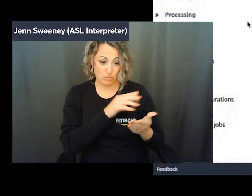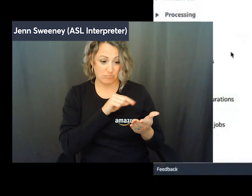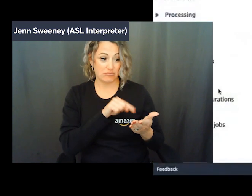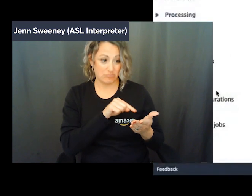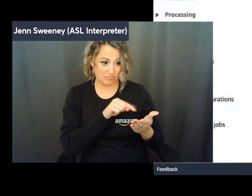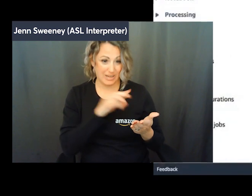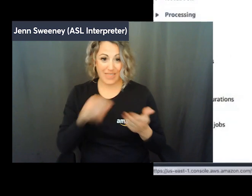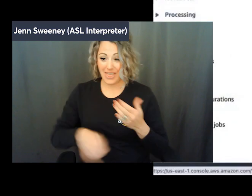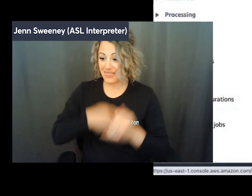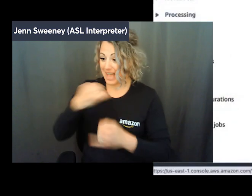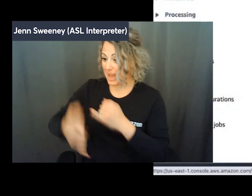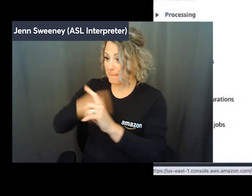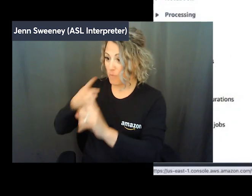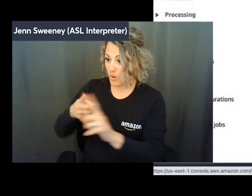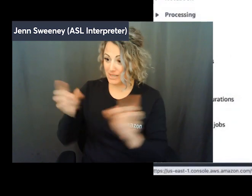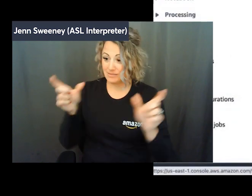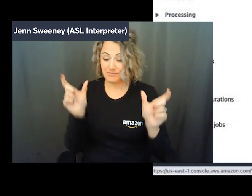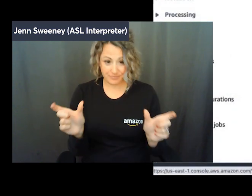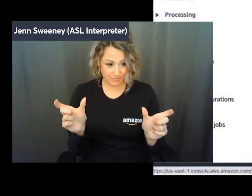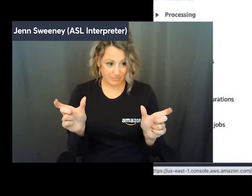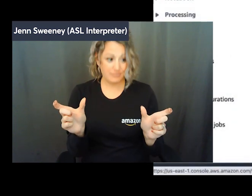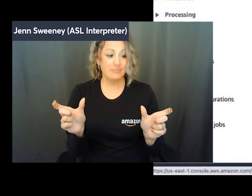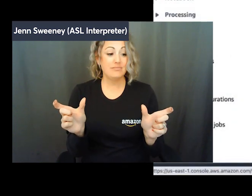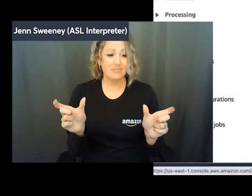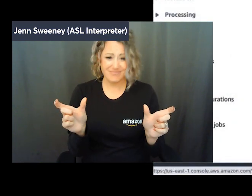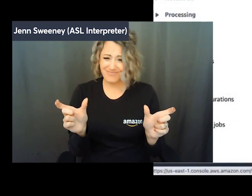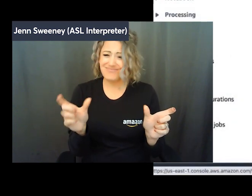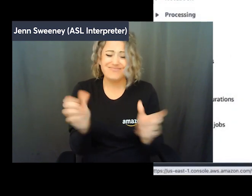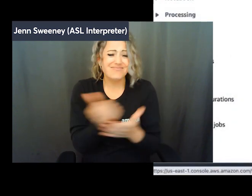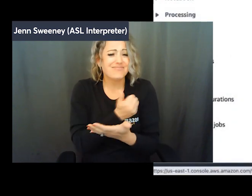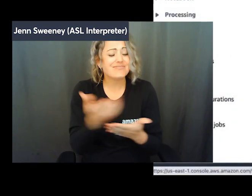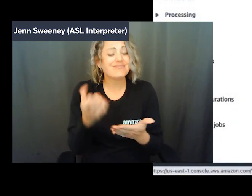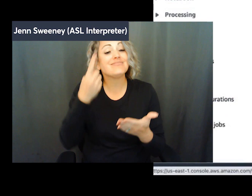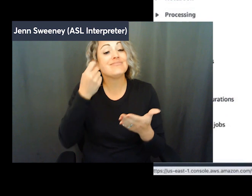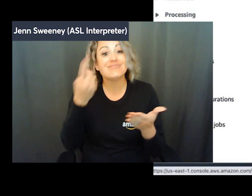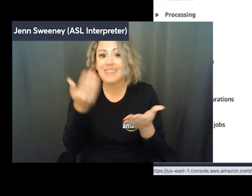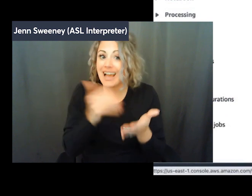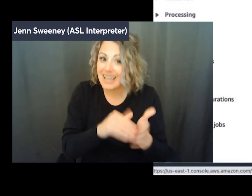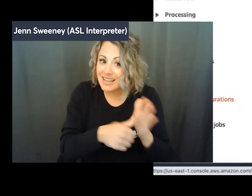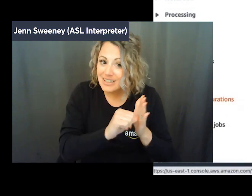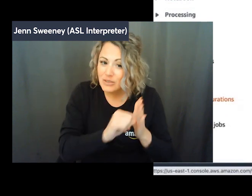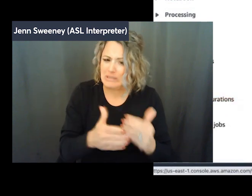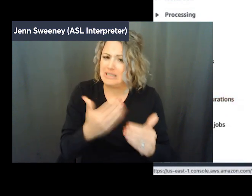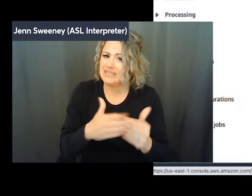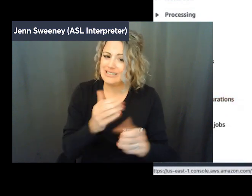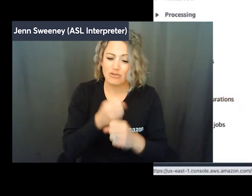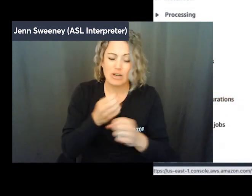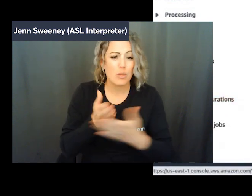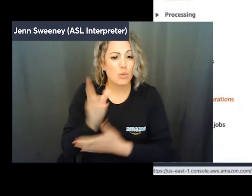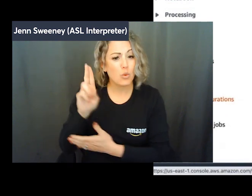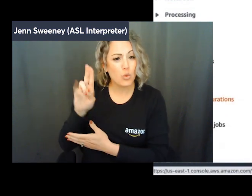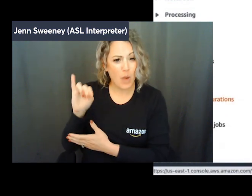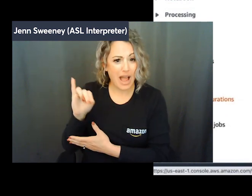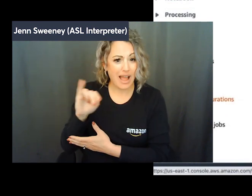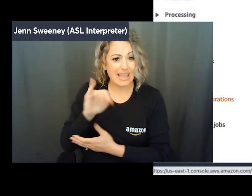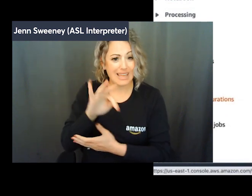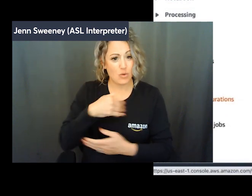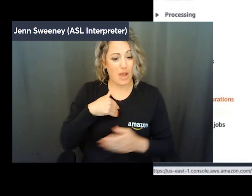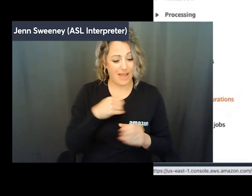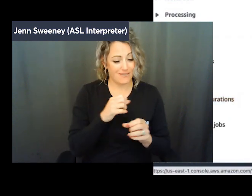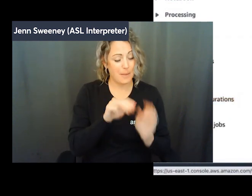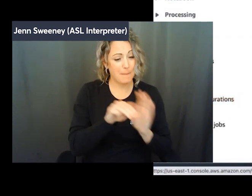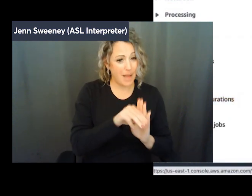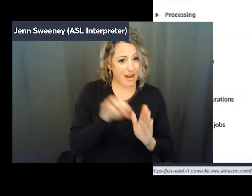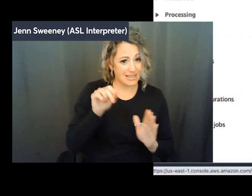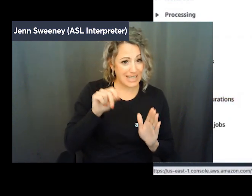which you should be able to see in endpoints listed here. And once again, all of this is, you could easily create through the UI as well. If you have your model data, endpoint config, you